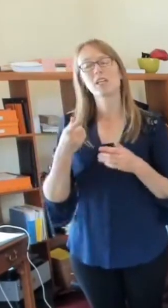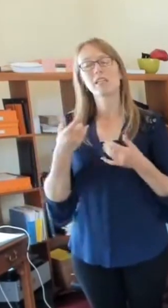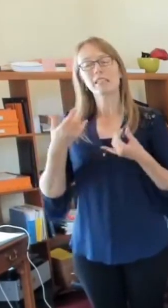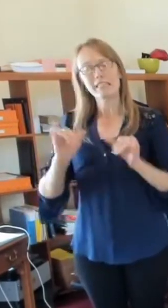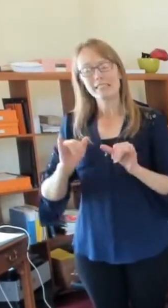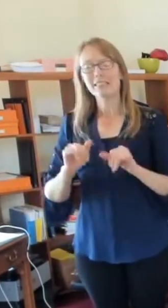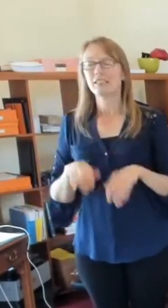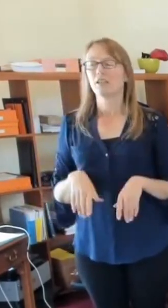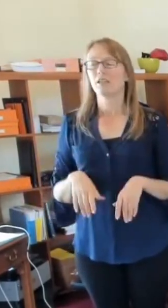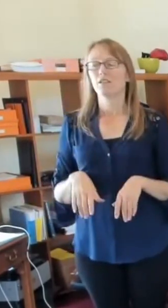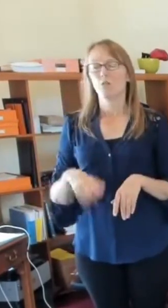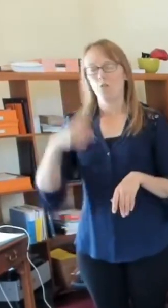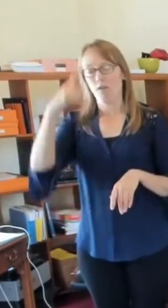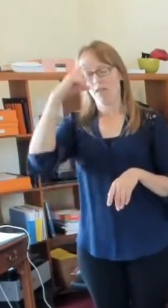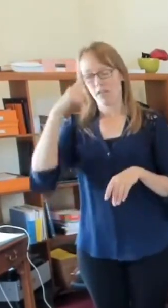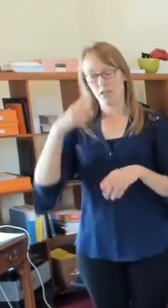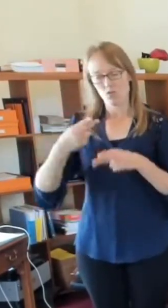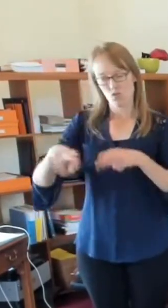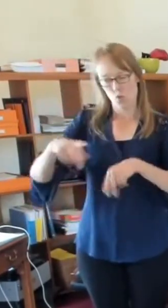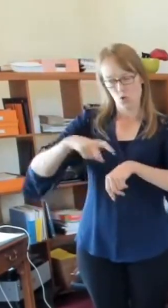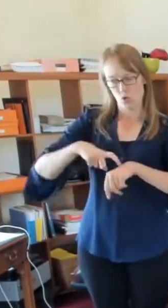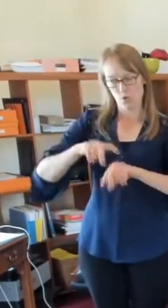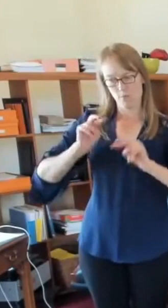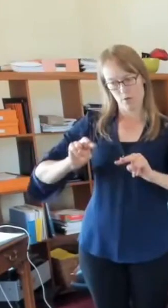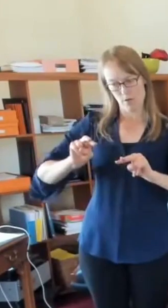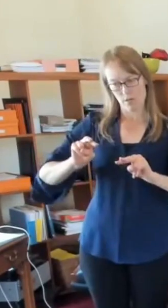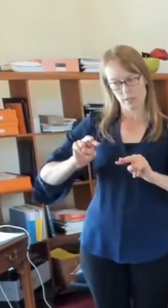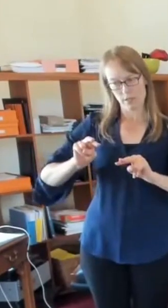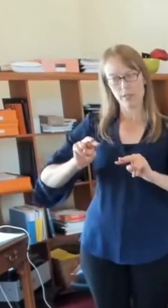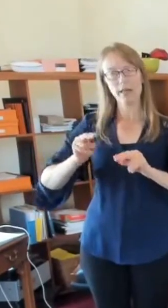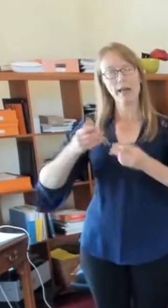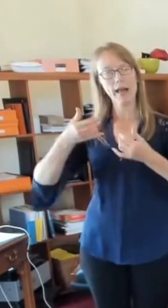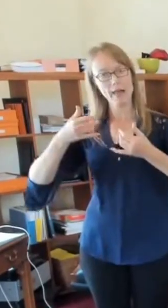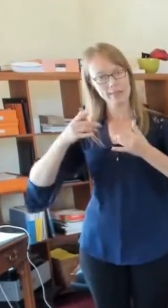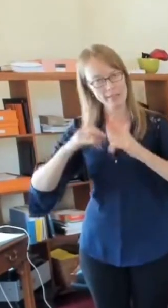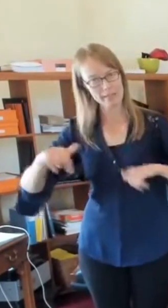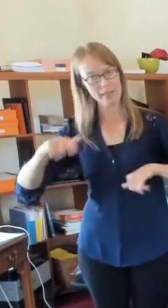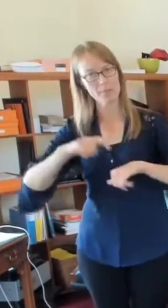this in a short-term way, but also in a longer-term way in terms of